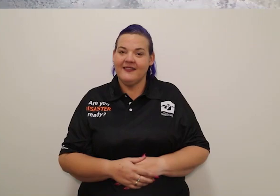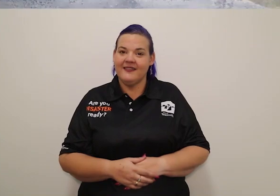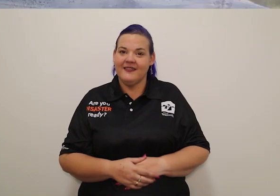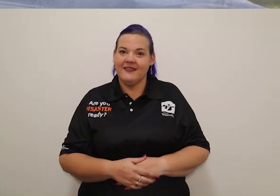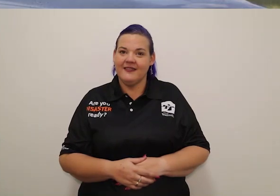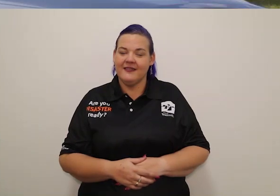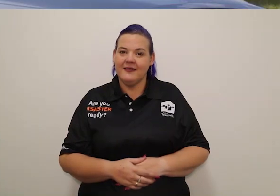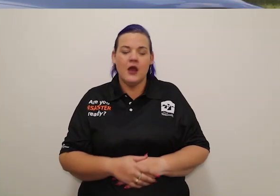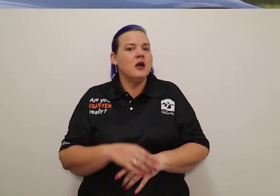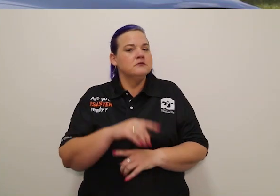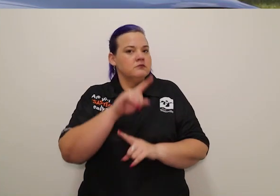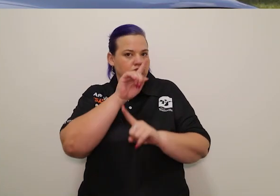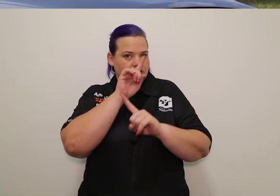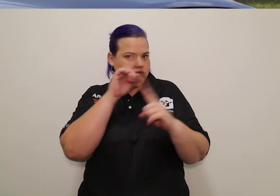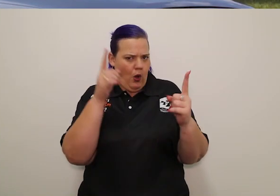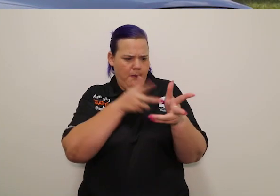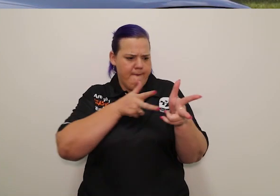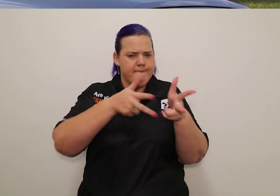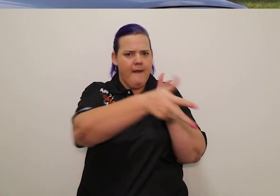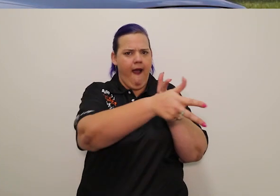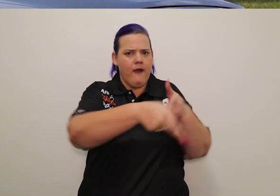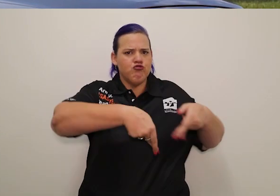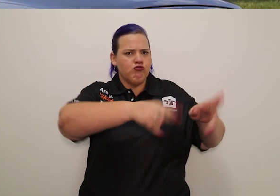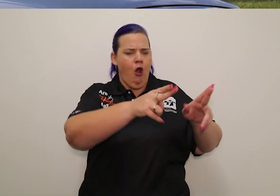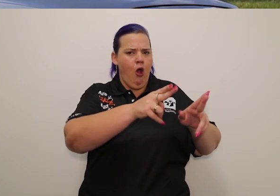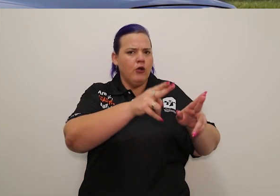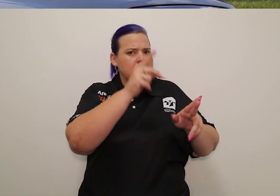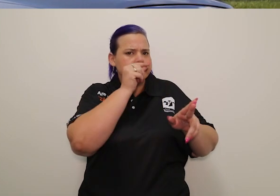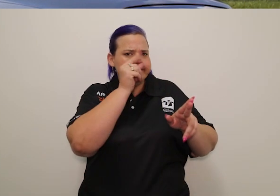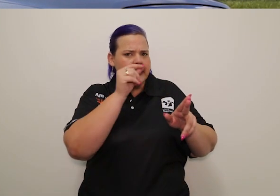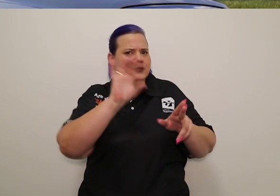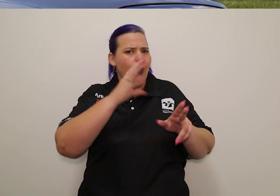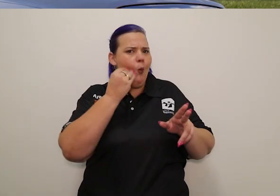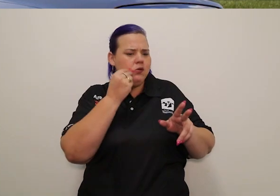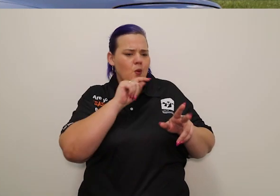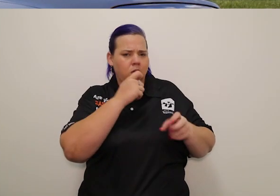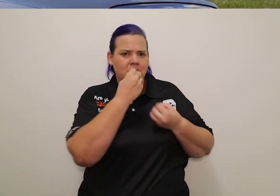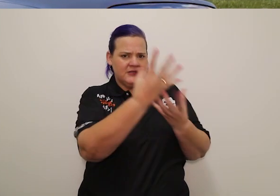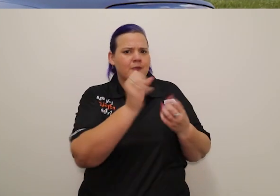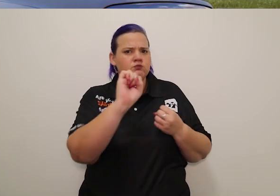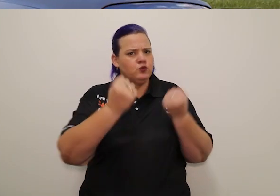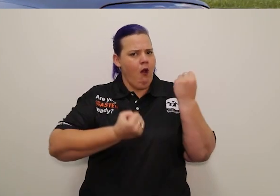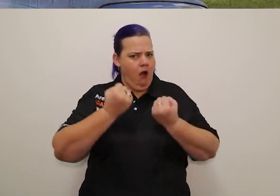www.bom.gov.au/Australia/tides. Avoid parking your car on the street, as salt water can cause permanent damage.